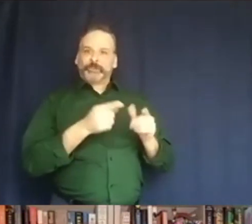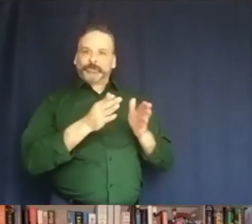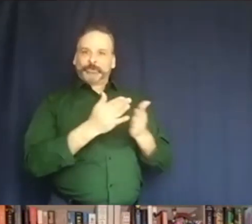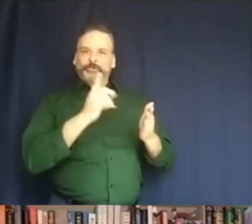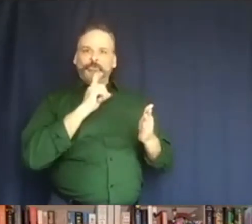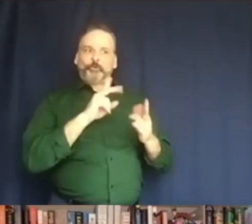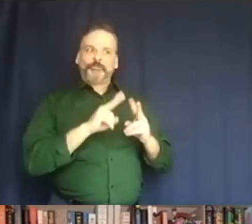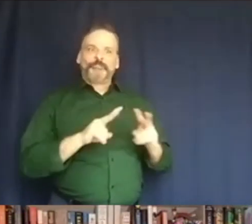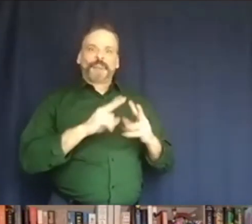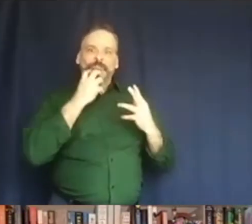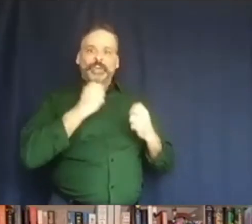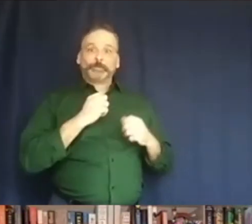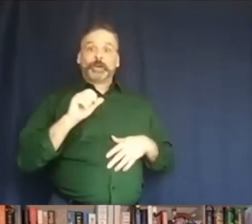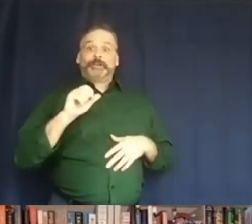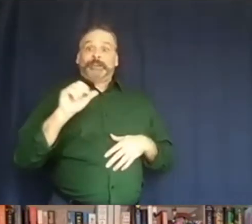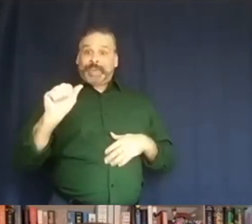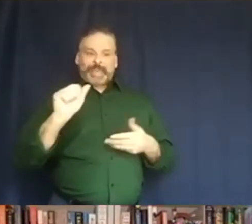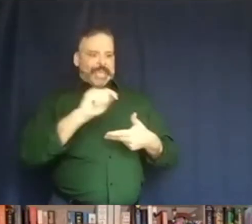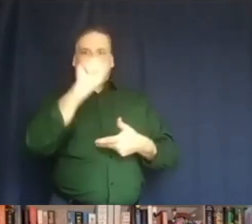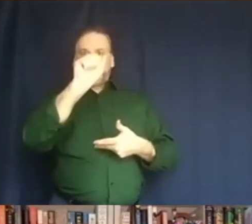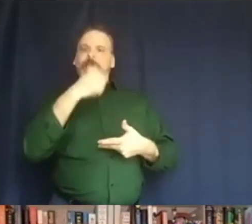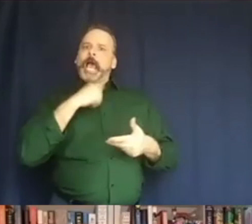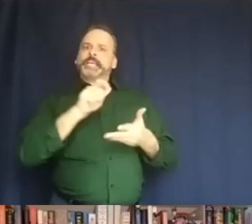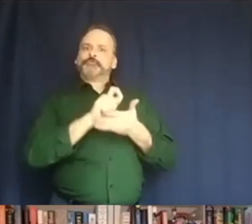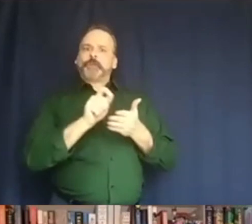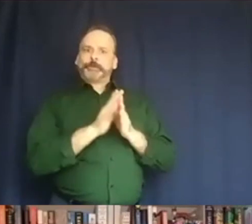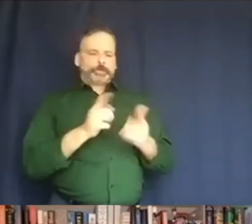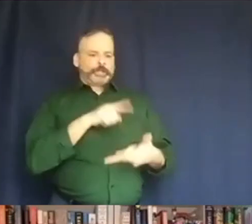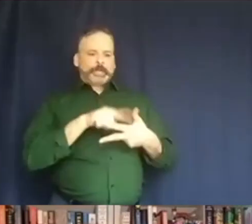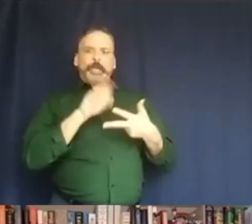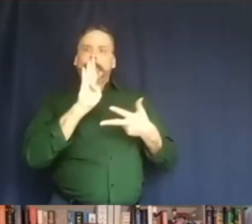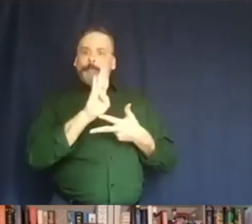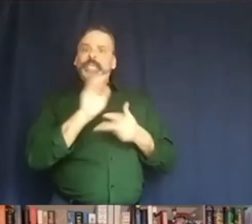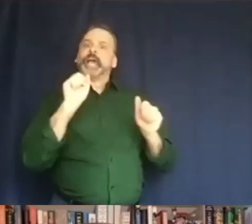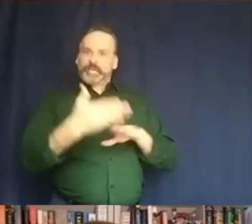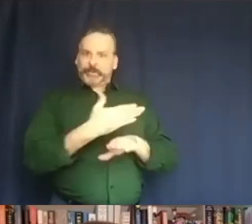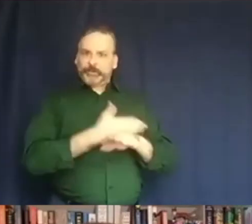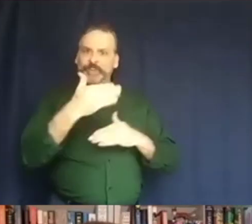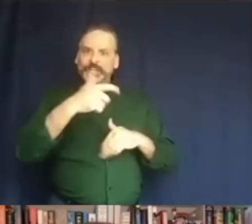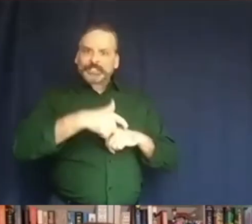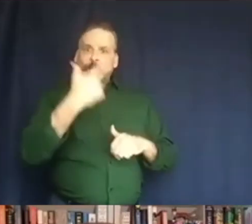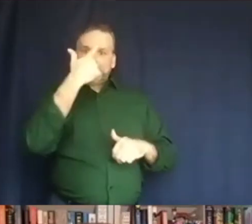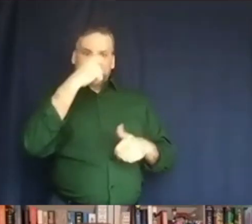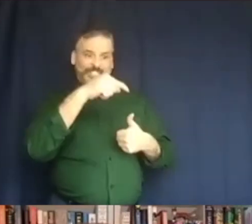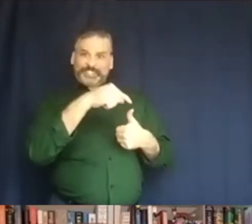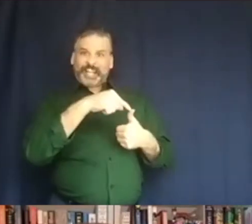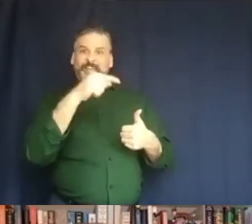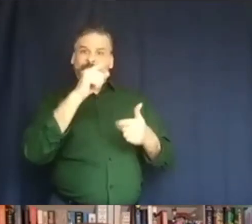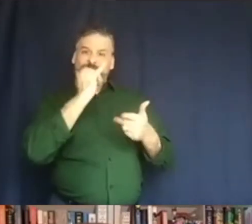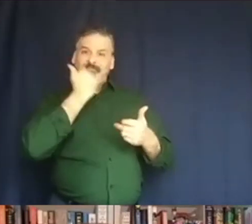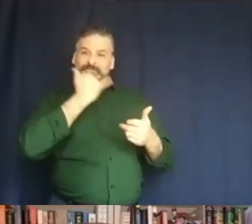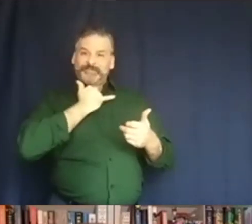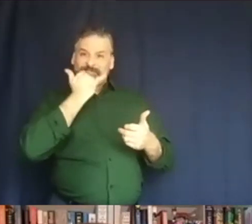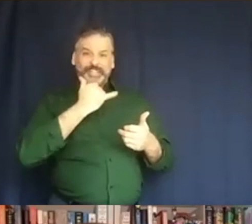valuable that A, I can write a book, and B, I can do it better next time because I made all of these mistakes and I don't have